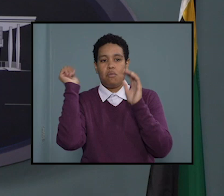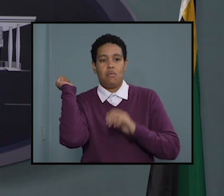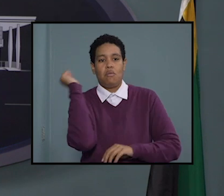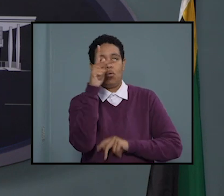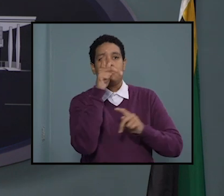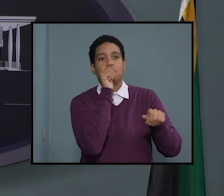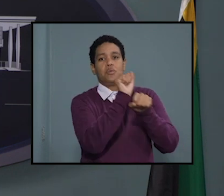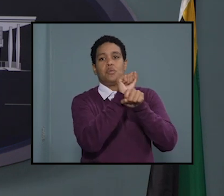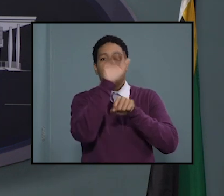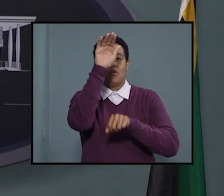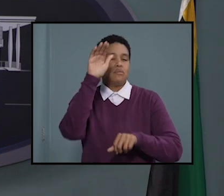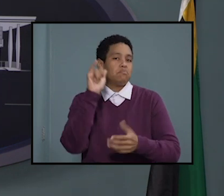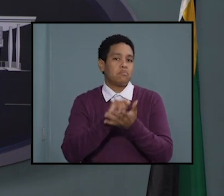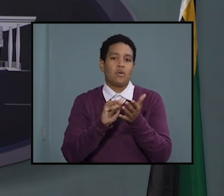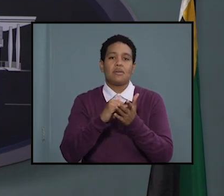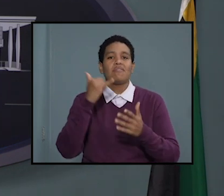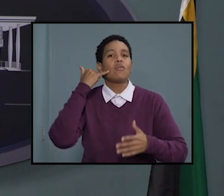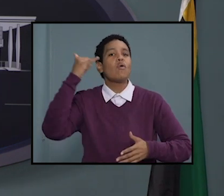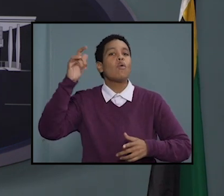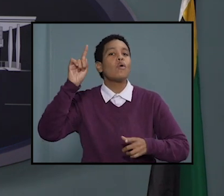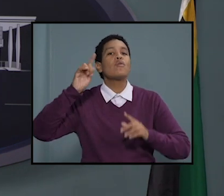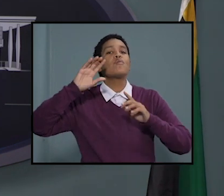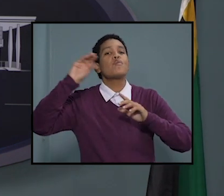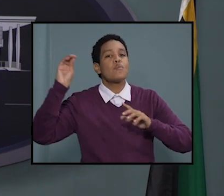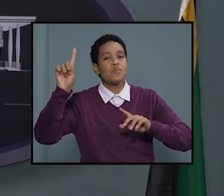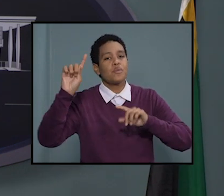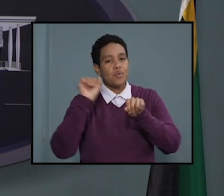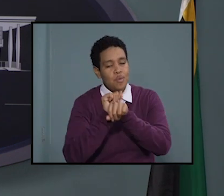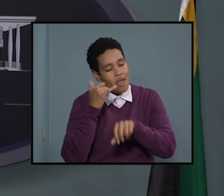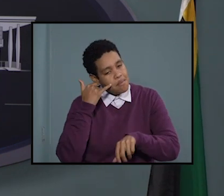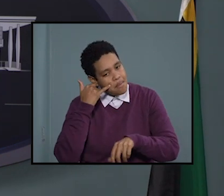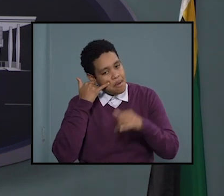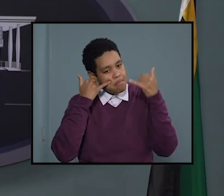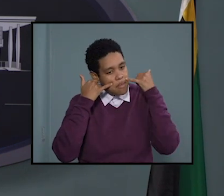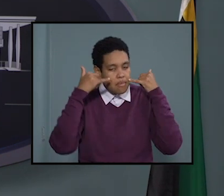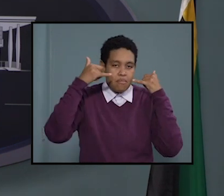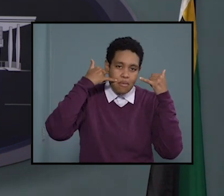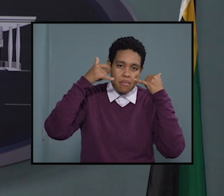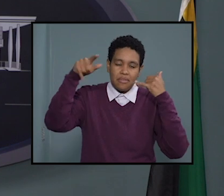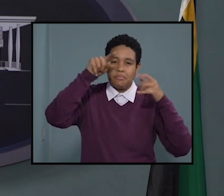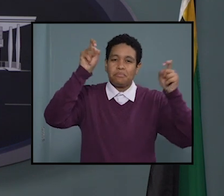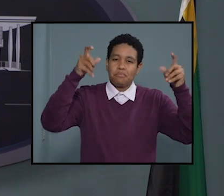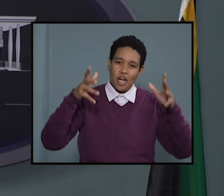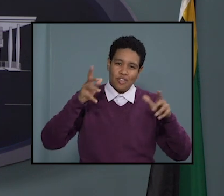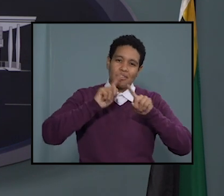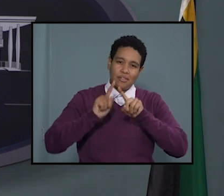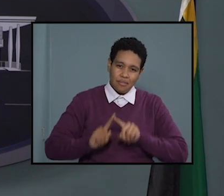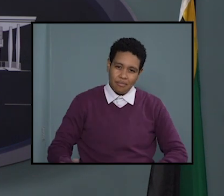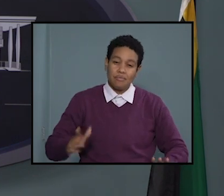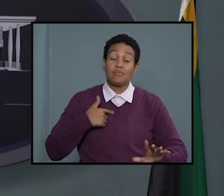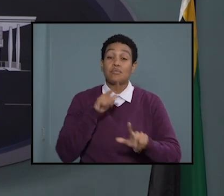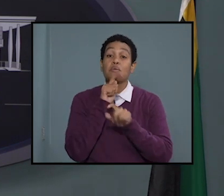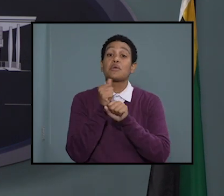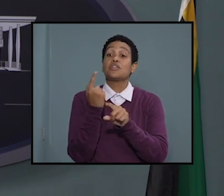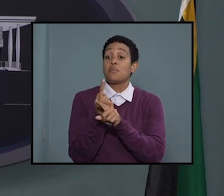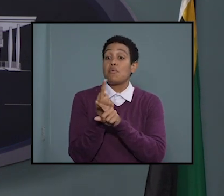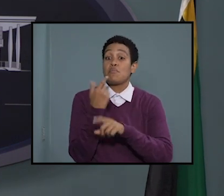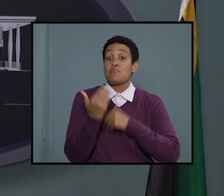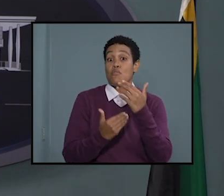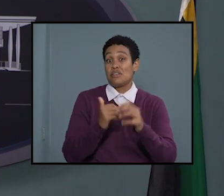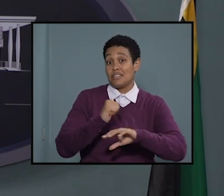government, direct and individual communication. So to try to ensure that we have the appropriate processes in